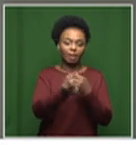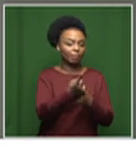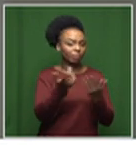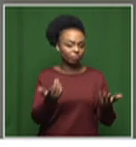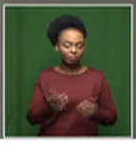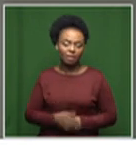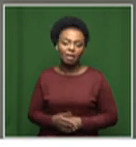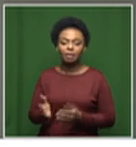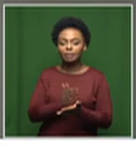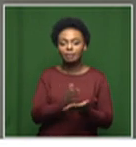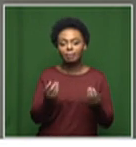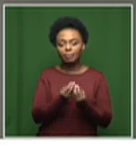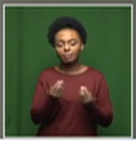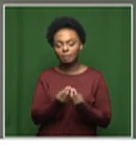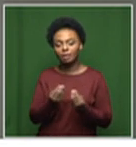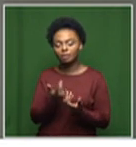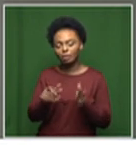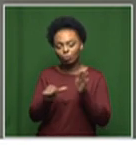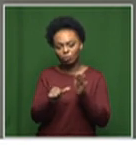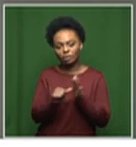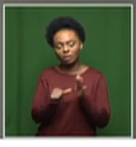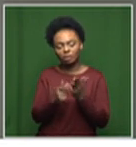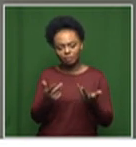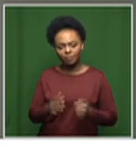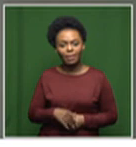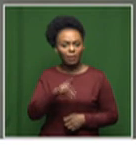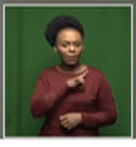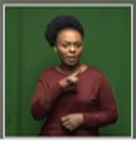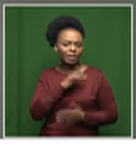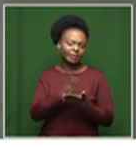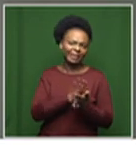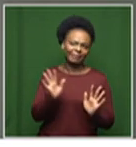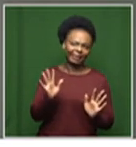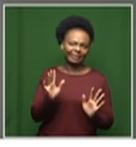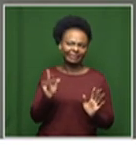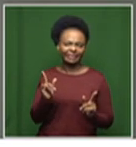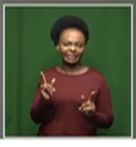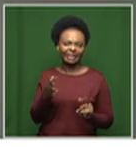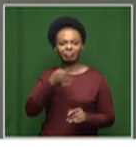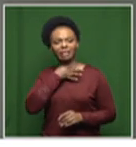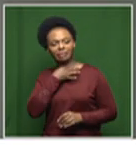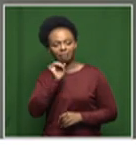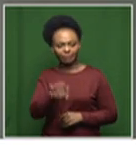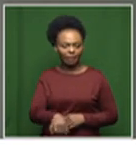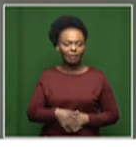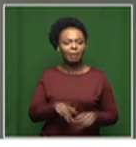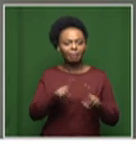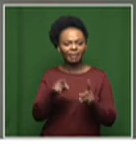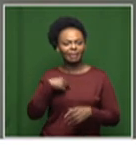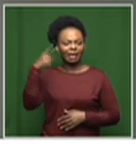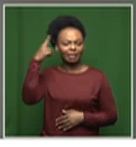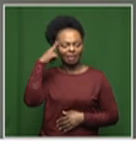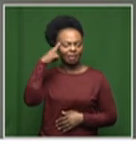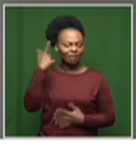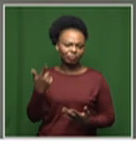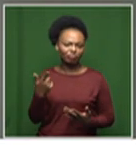two-step authentication is of the utmost importance still. Sometimes it's a little bit inconvenient, but I think that adds the most value or the